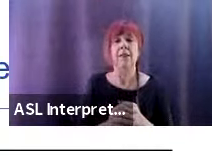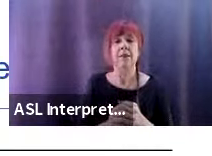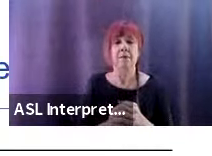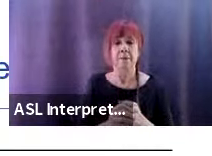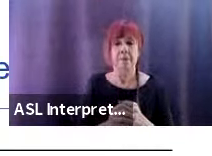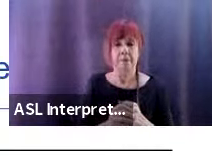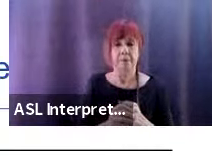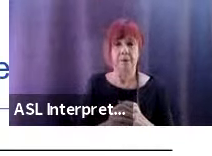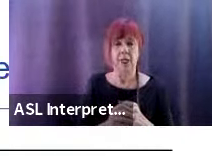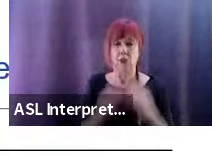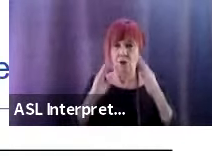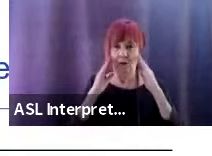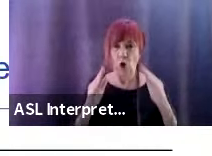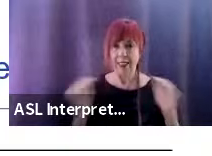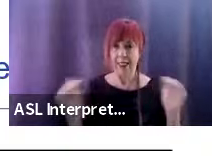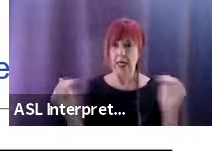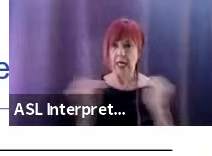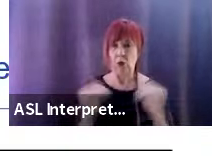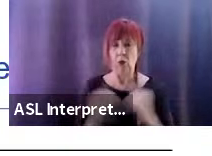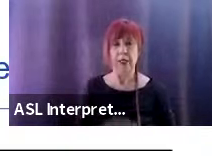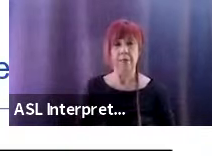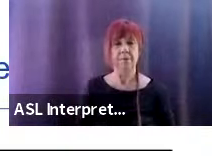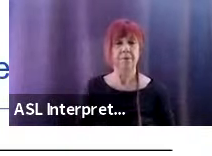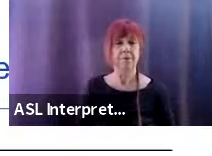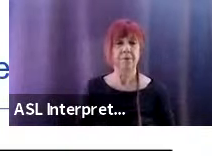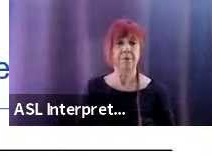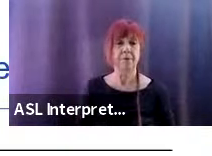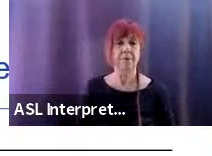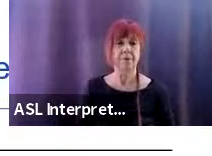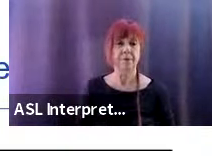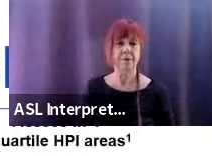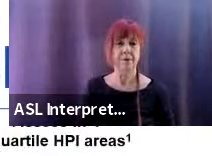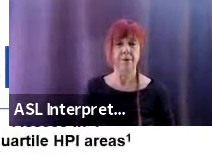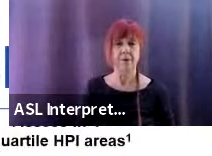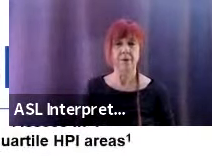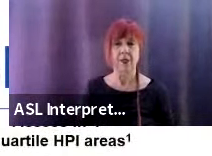component. Next slide, please.